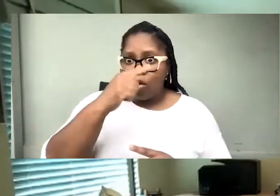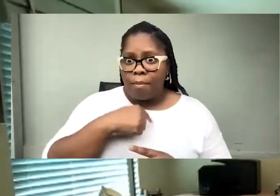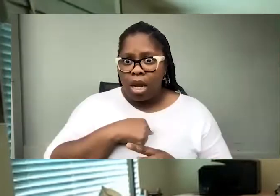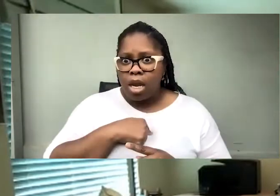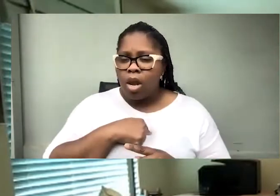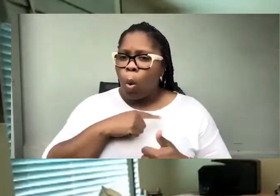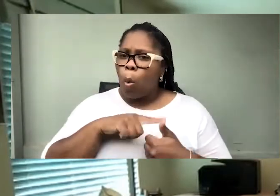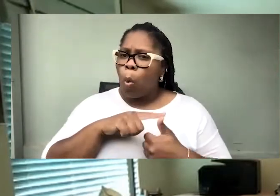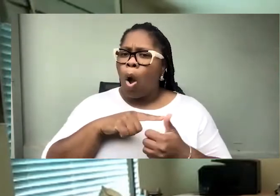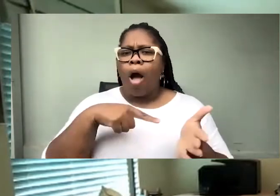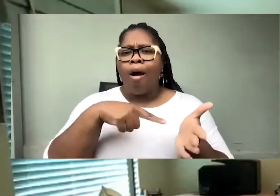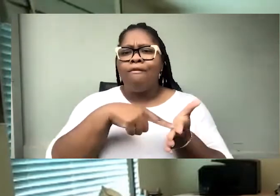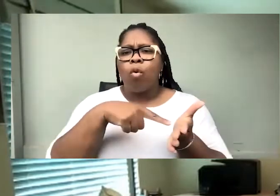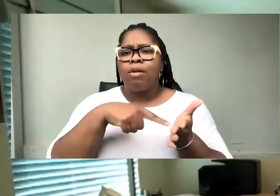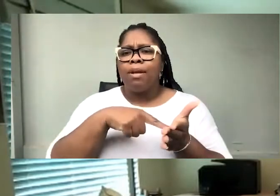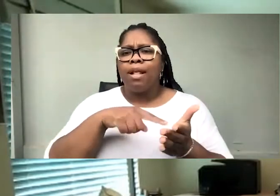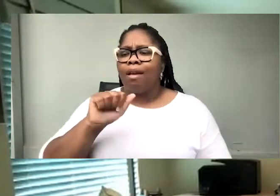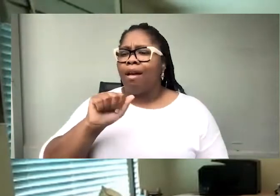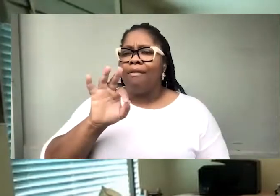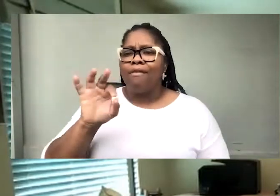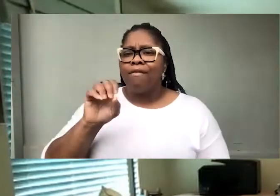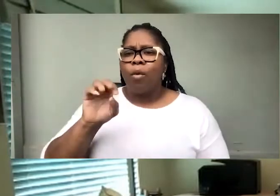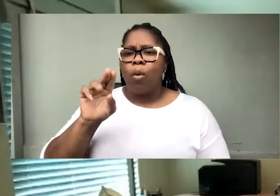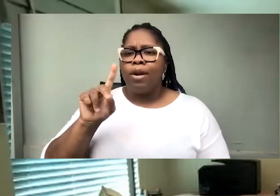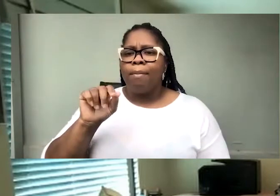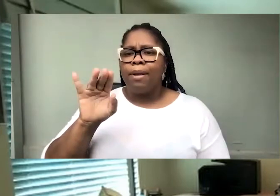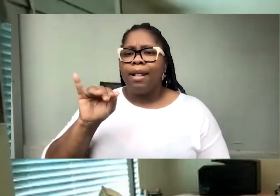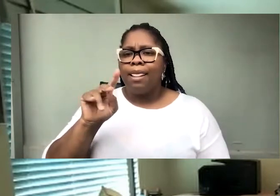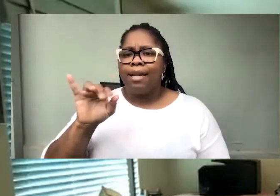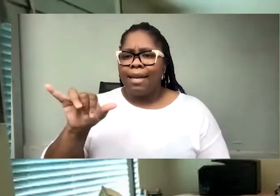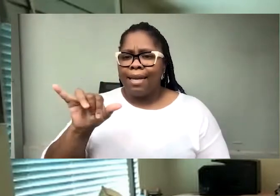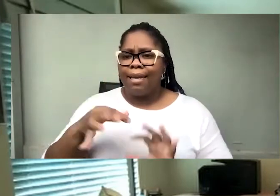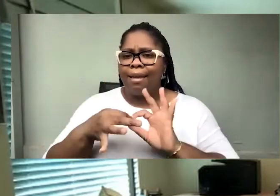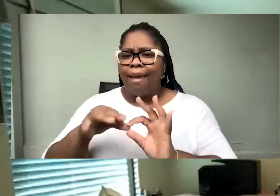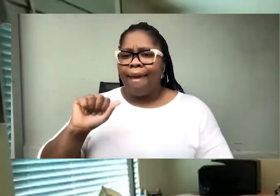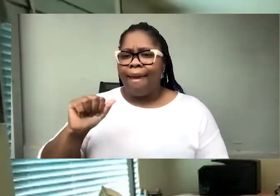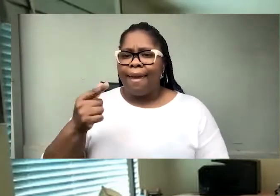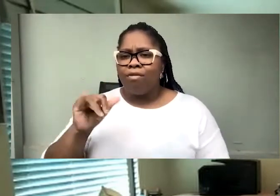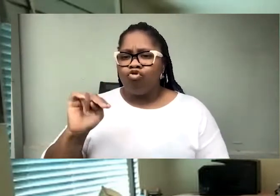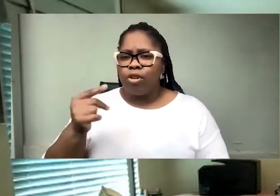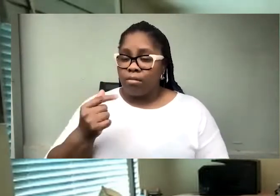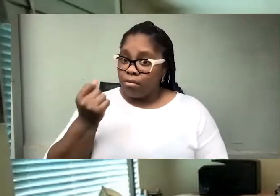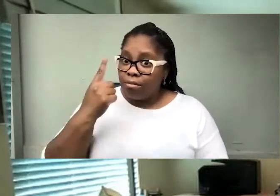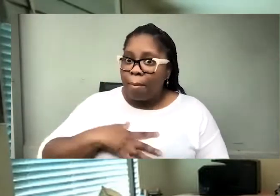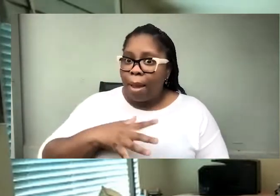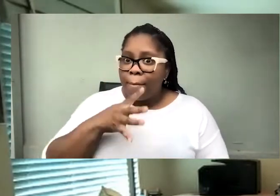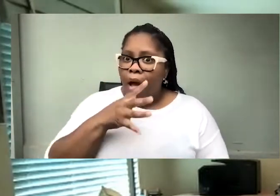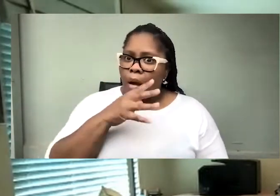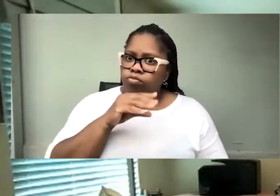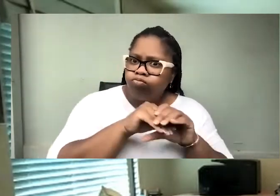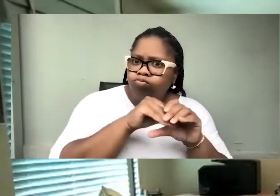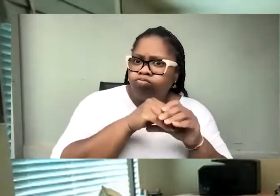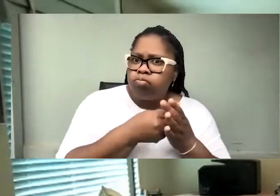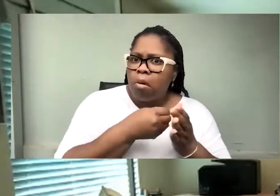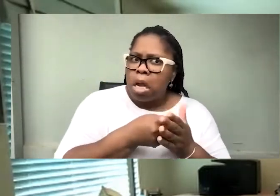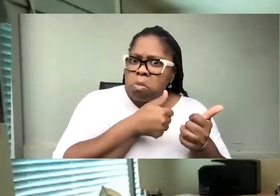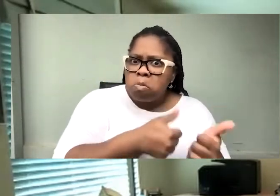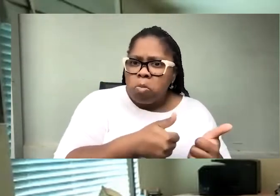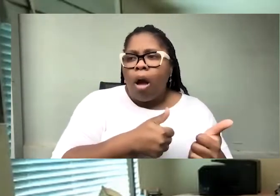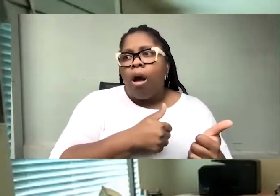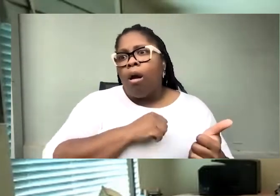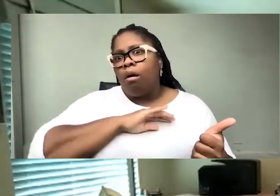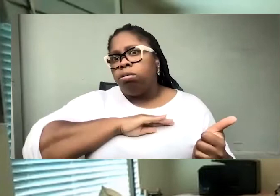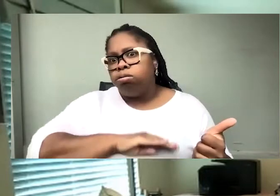very blessed that my mother was in a financial position so that I could afford, with the long-term care, to place